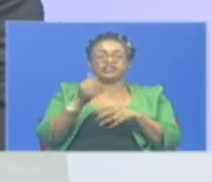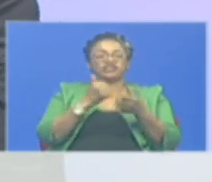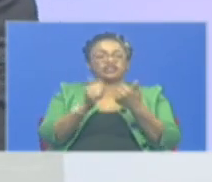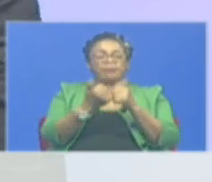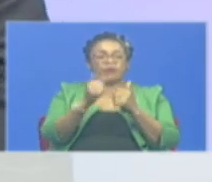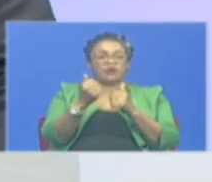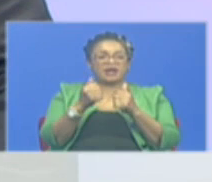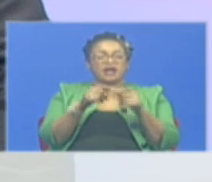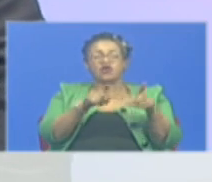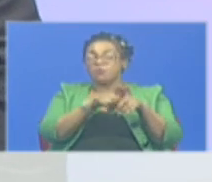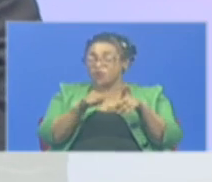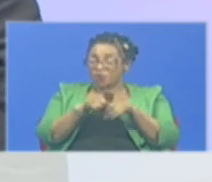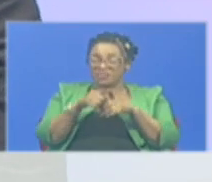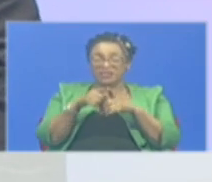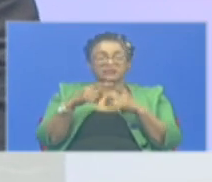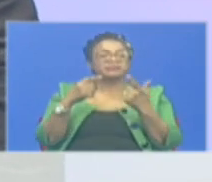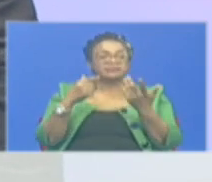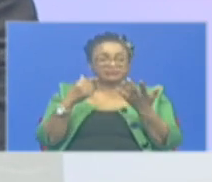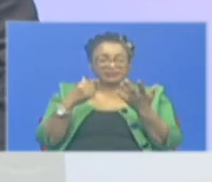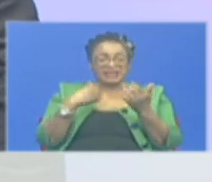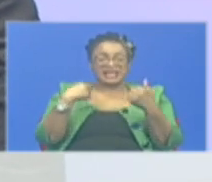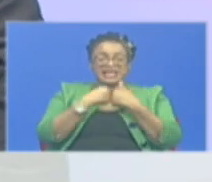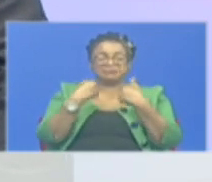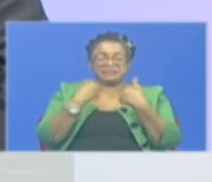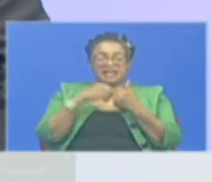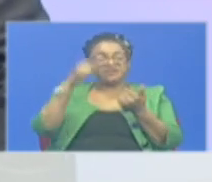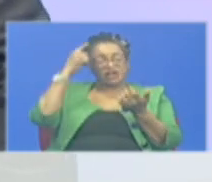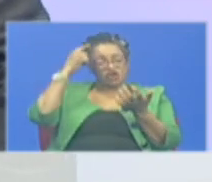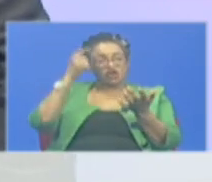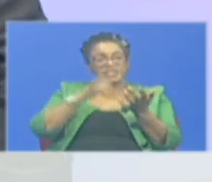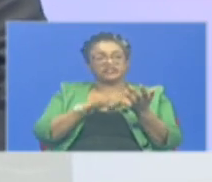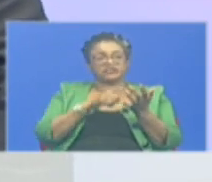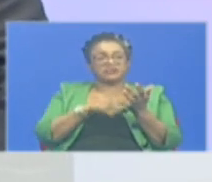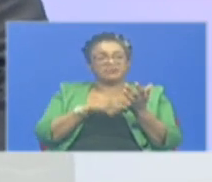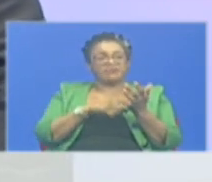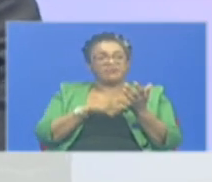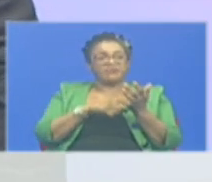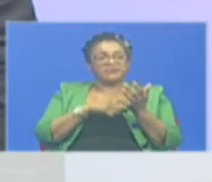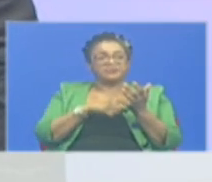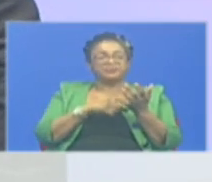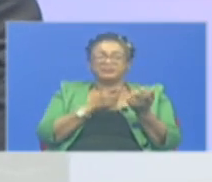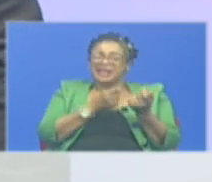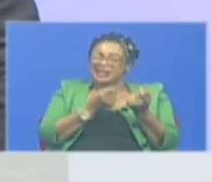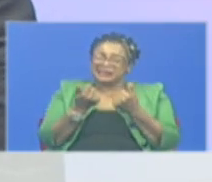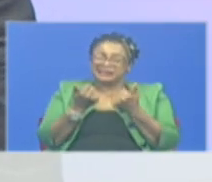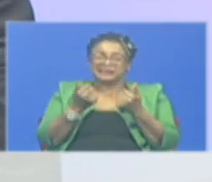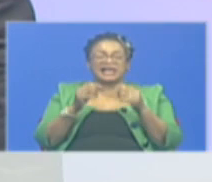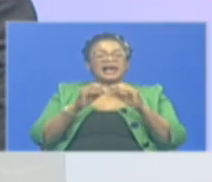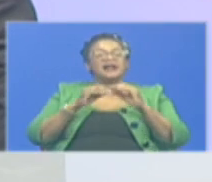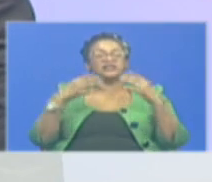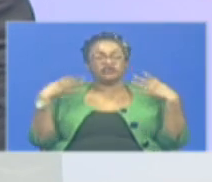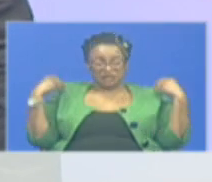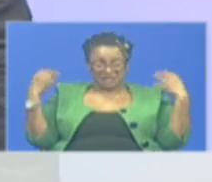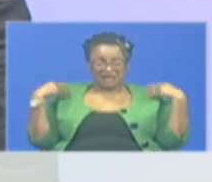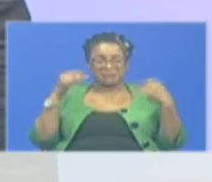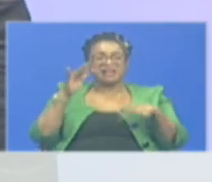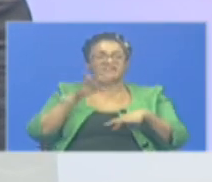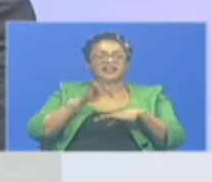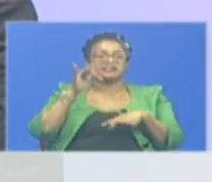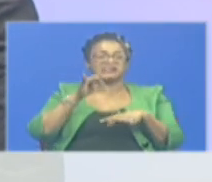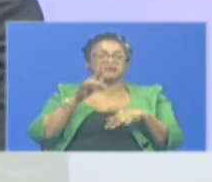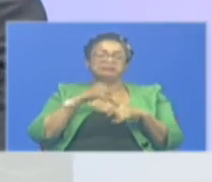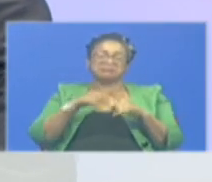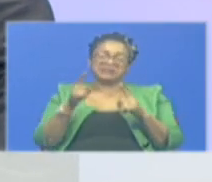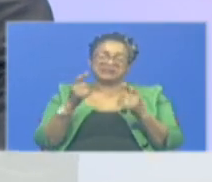Commonwealth Games champion, has acknowledged that athletes' training has been affected despite efforts at